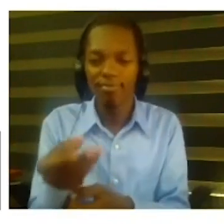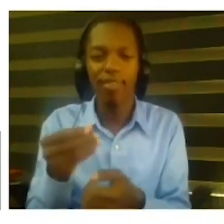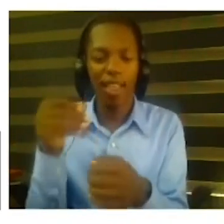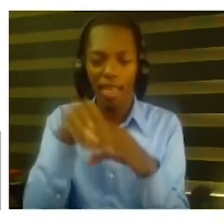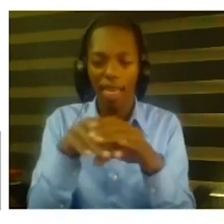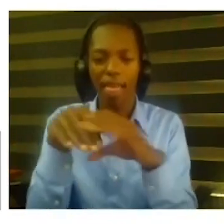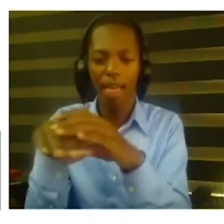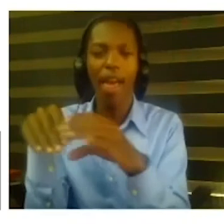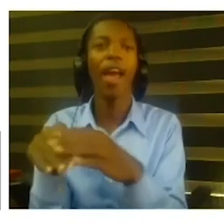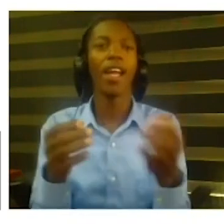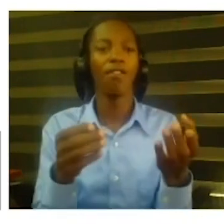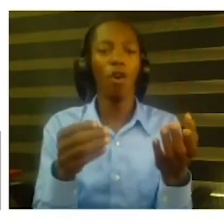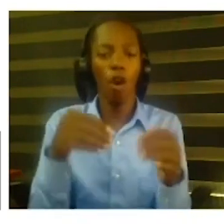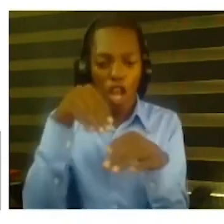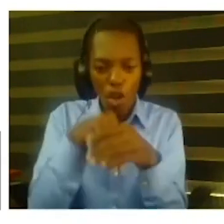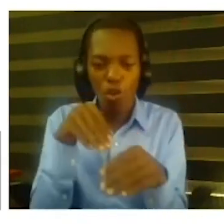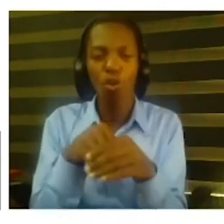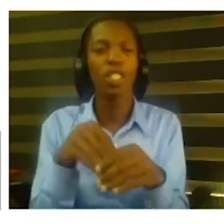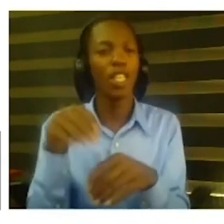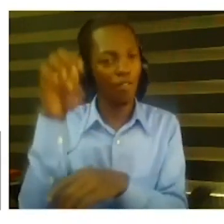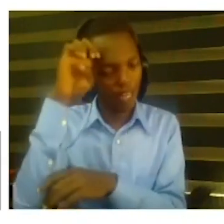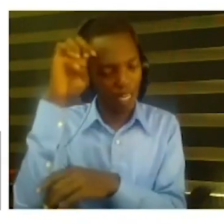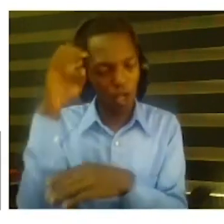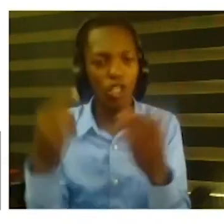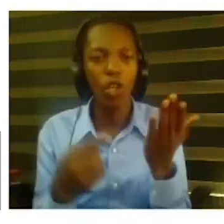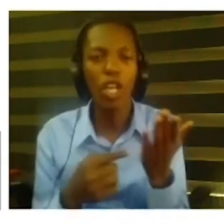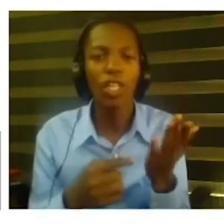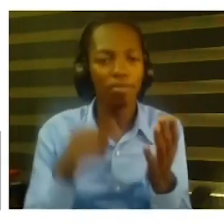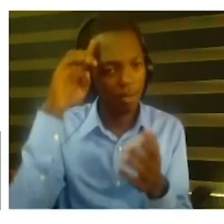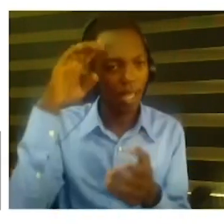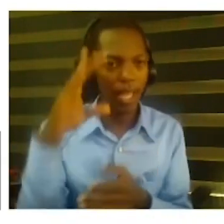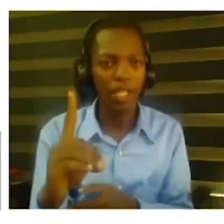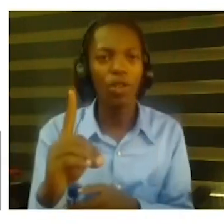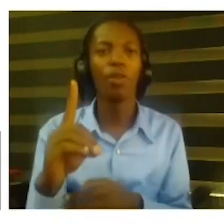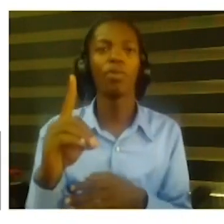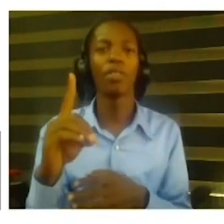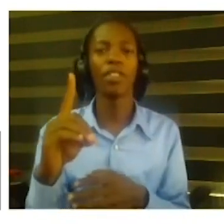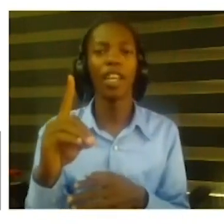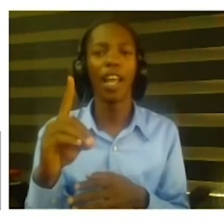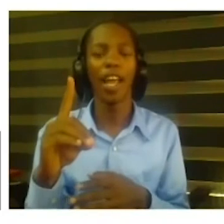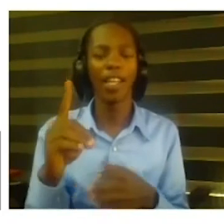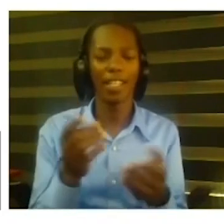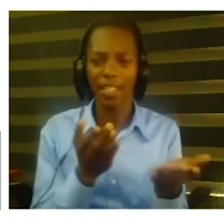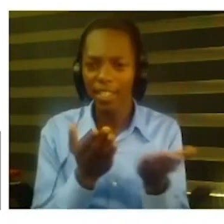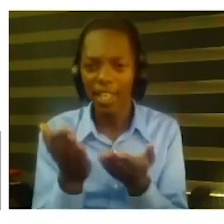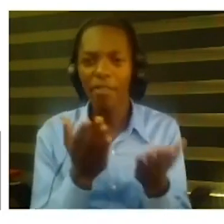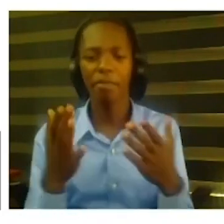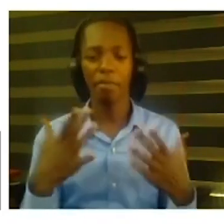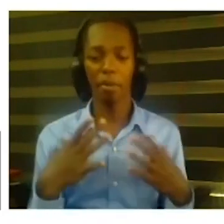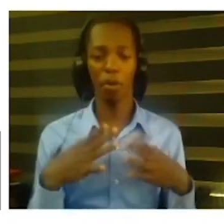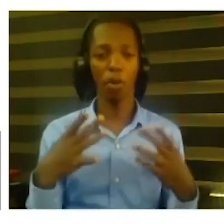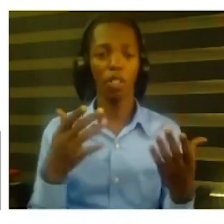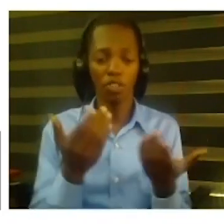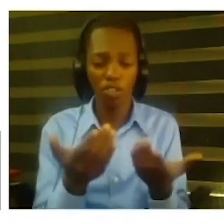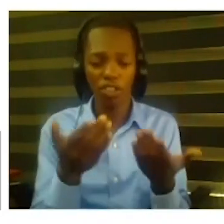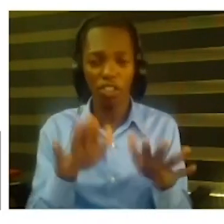inclusive digital services, and I urge more of them to invest in programs that serve children with disabilities